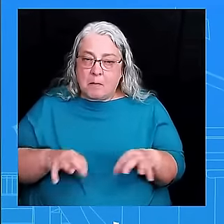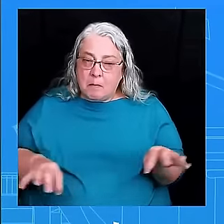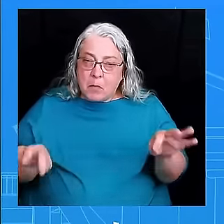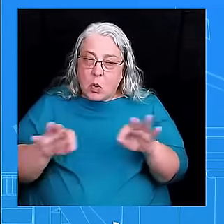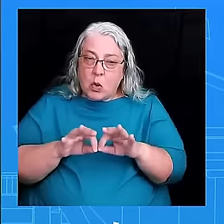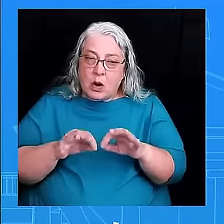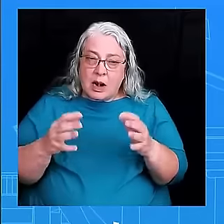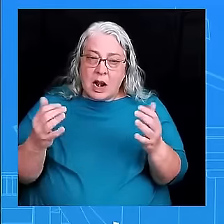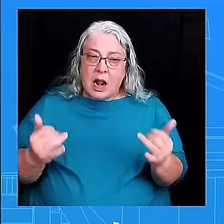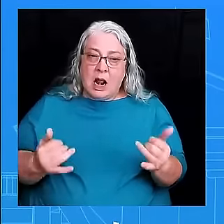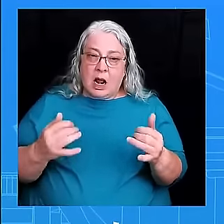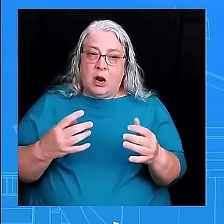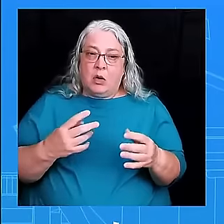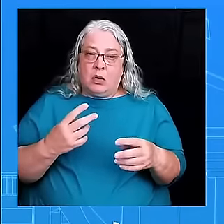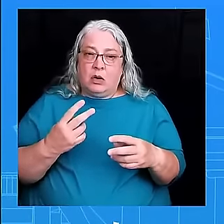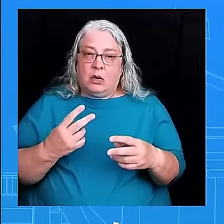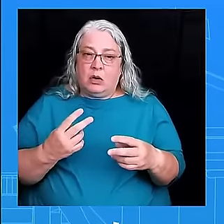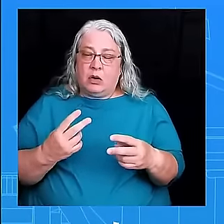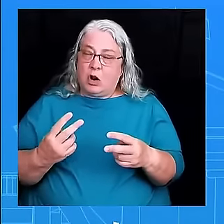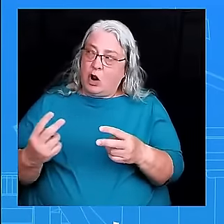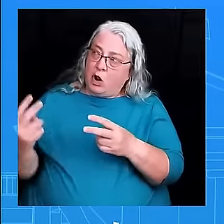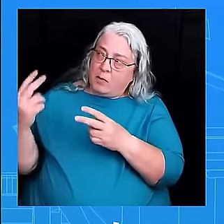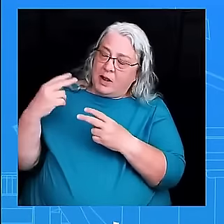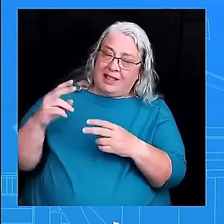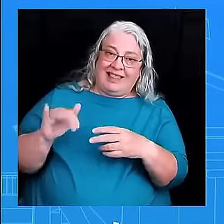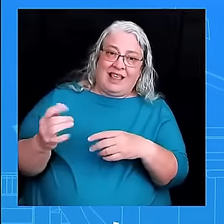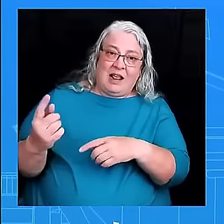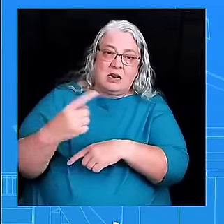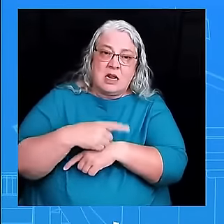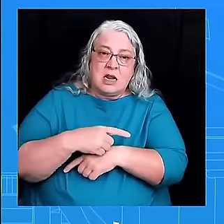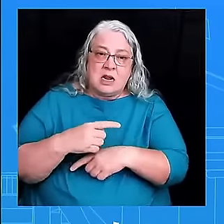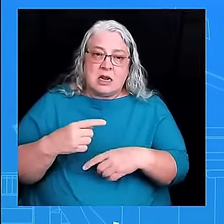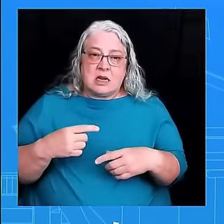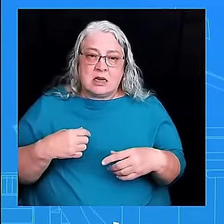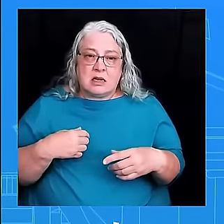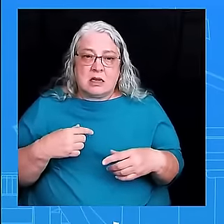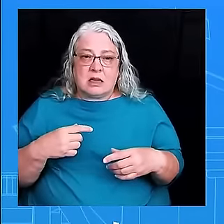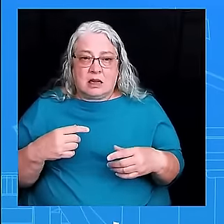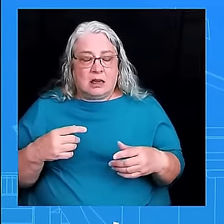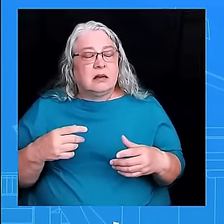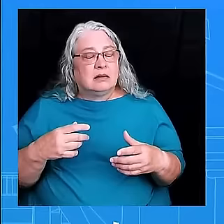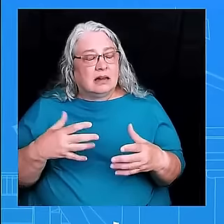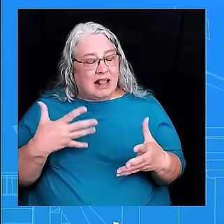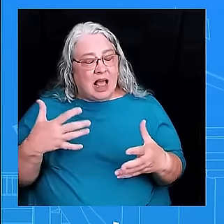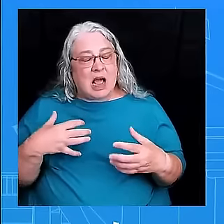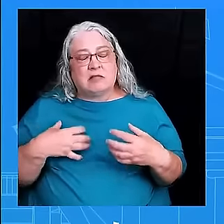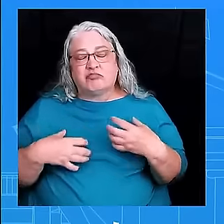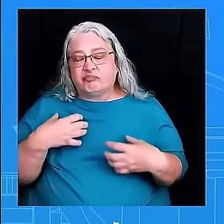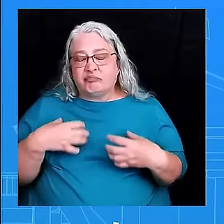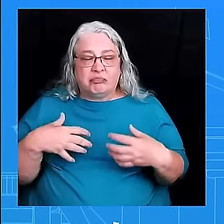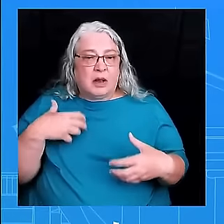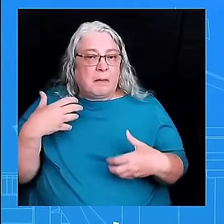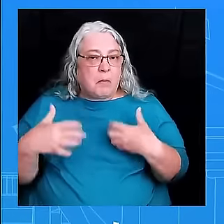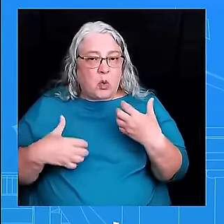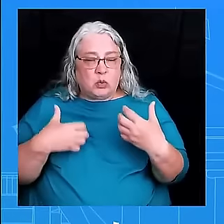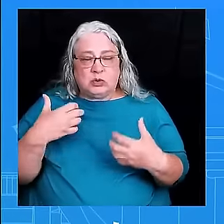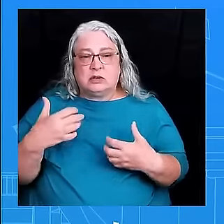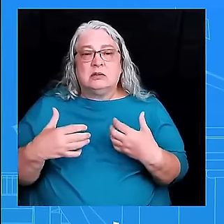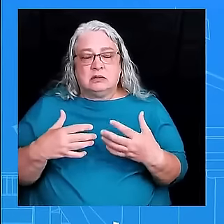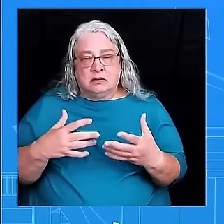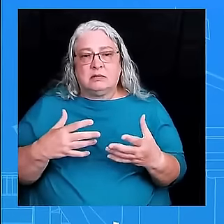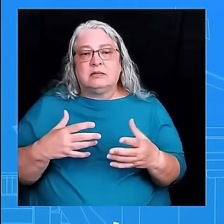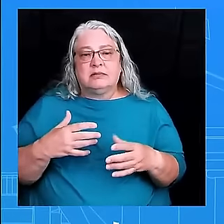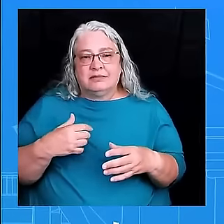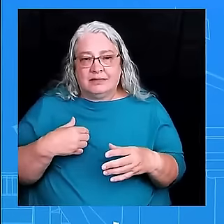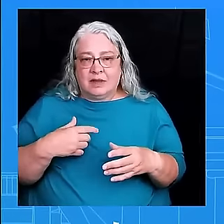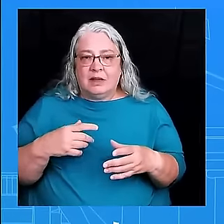families, obviously, for the incredible team that I get to work with every day, national security team,